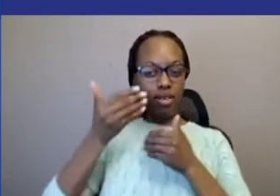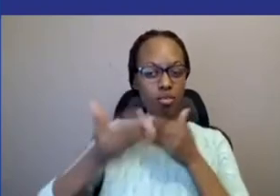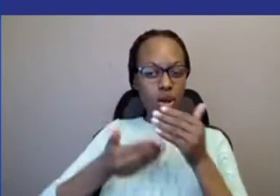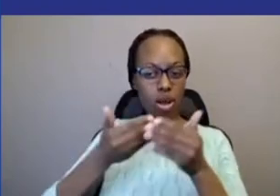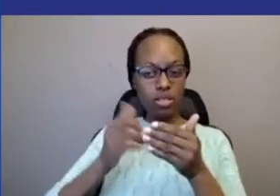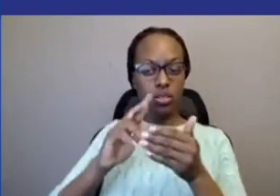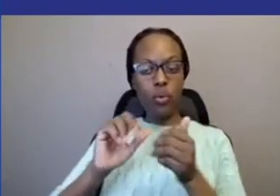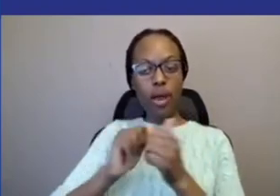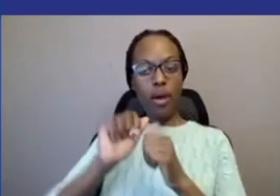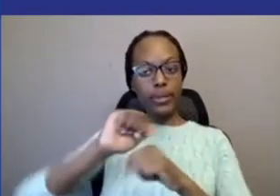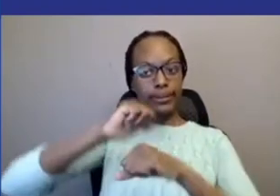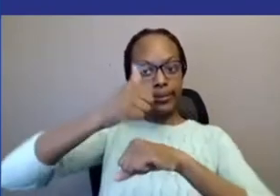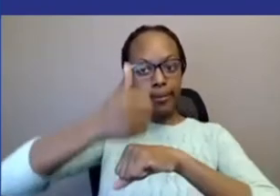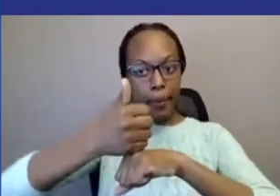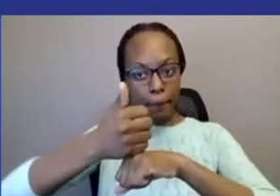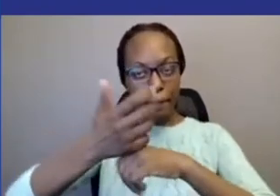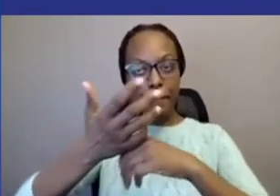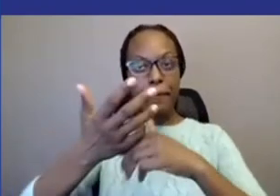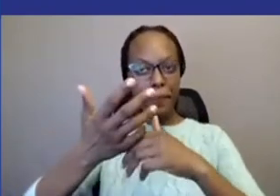up.